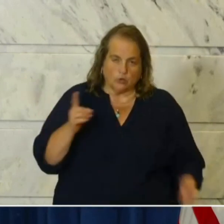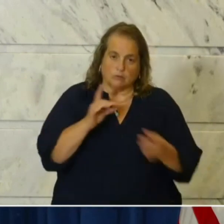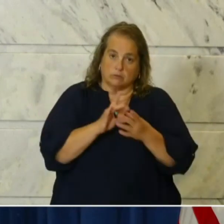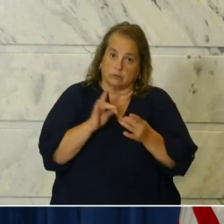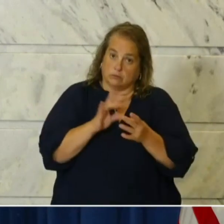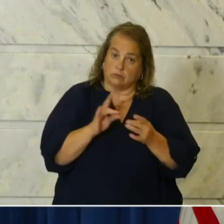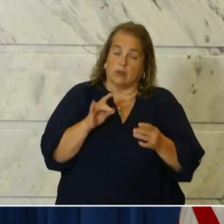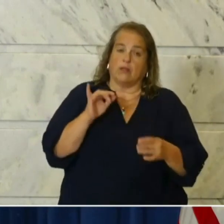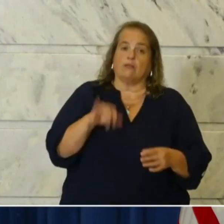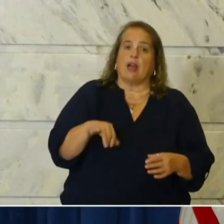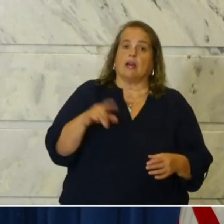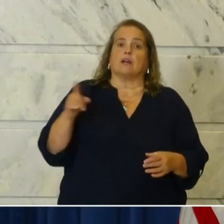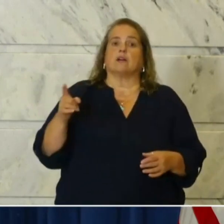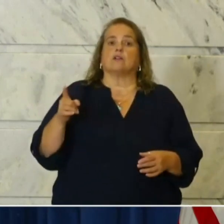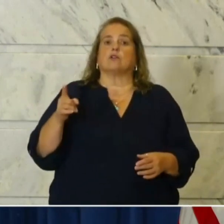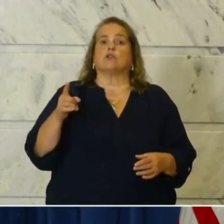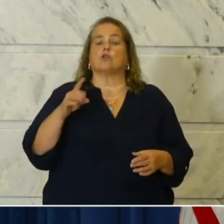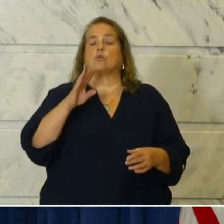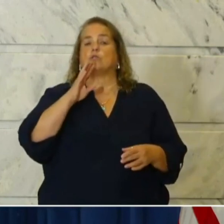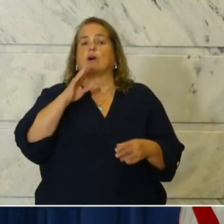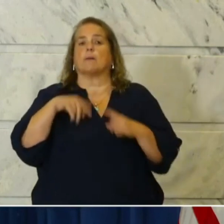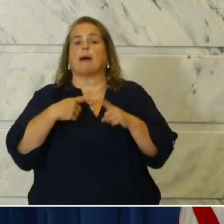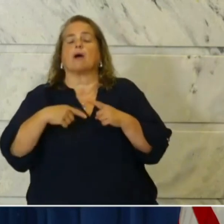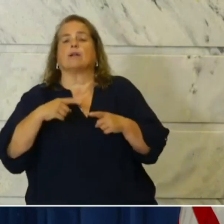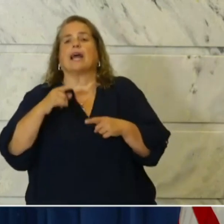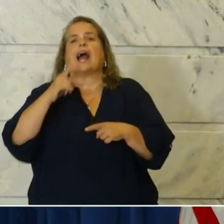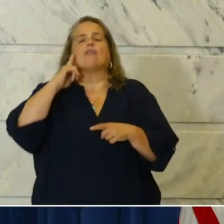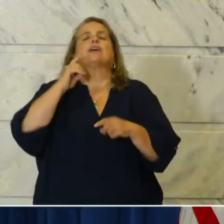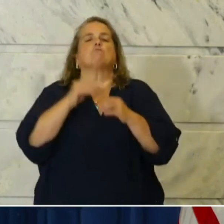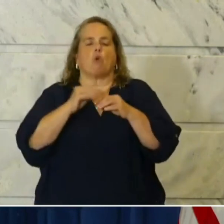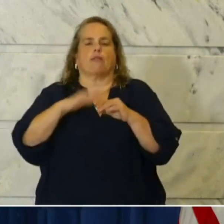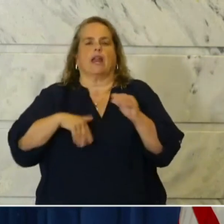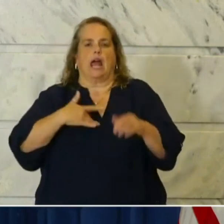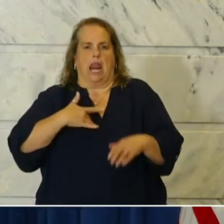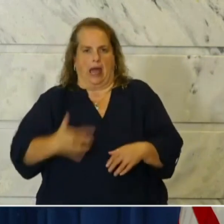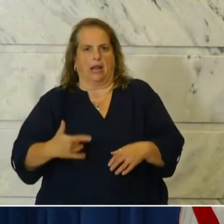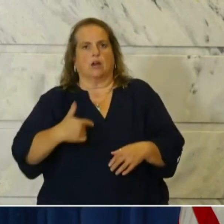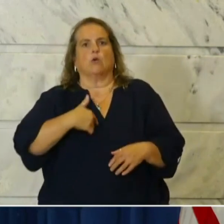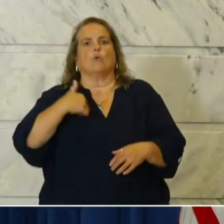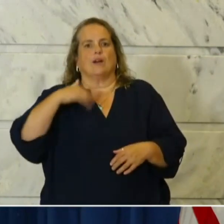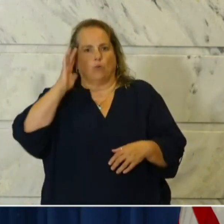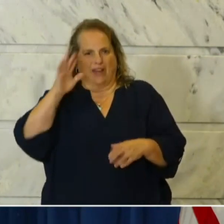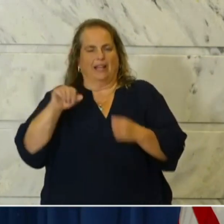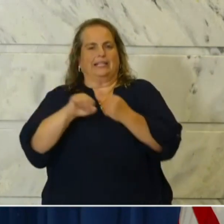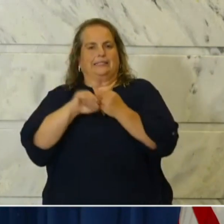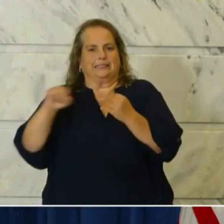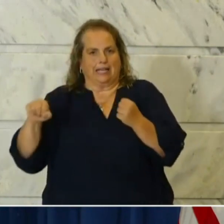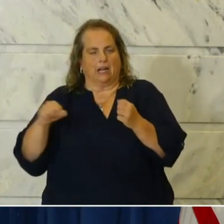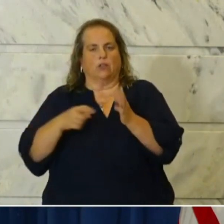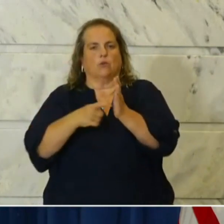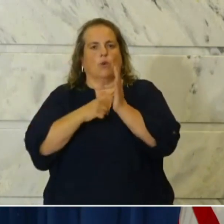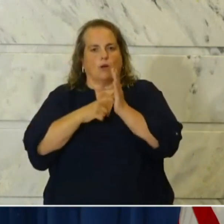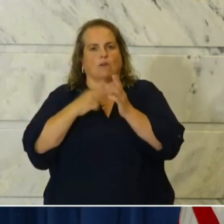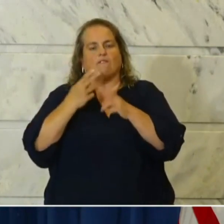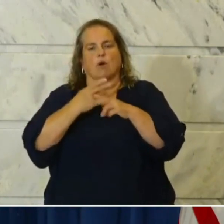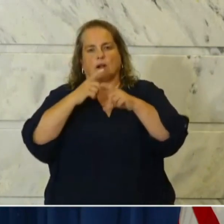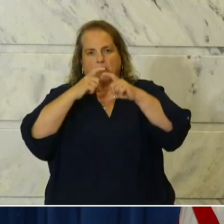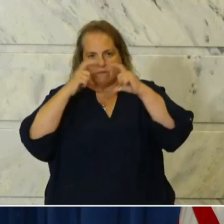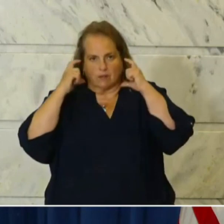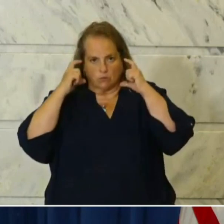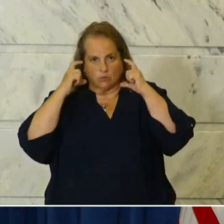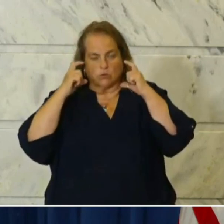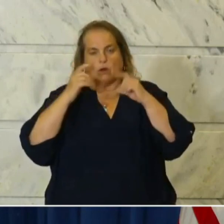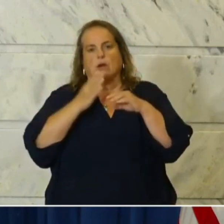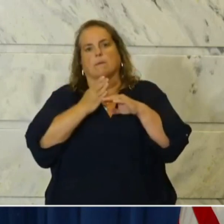very possible. Well, first, I think it is probable that we will extend the requirement to wear facial